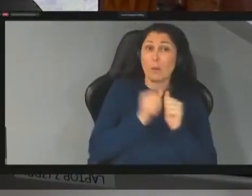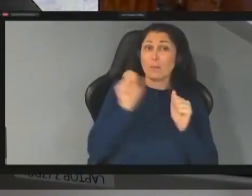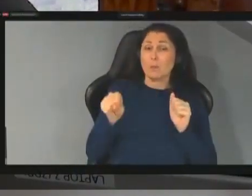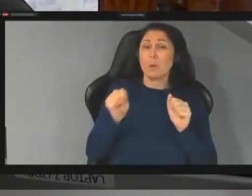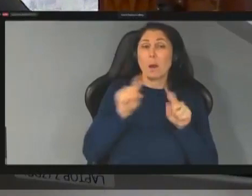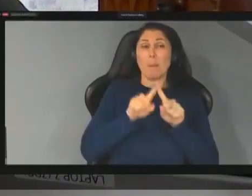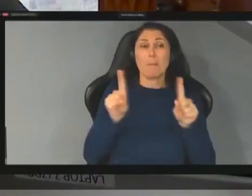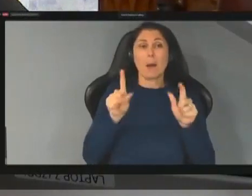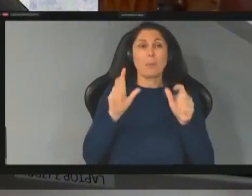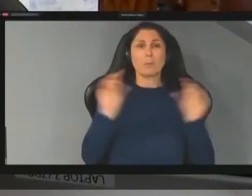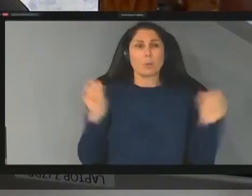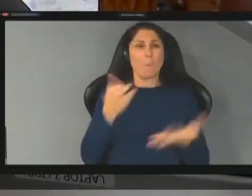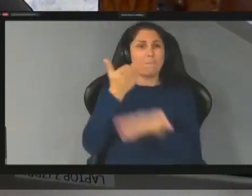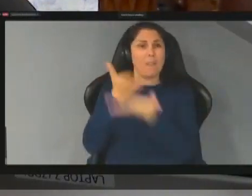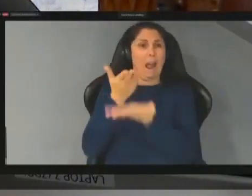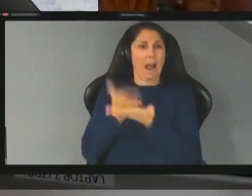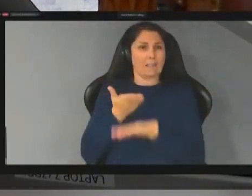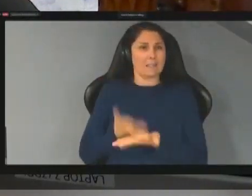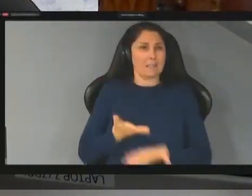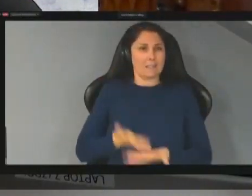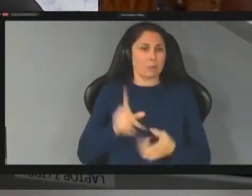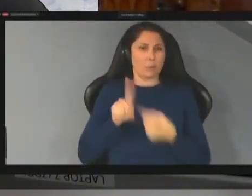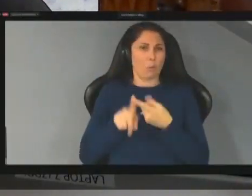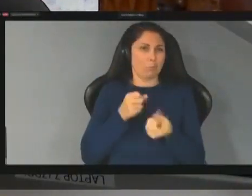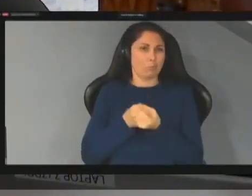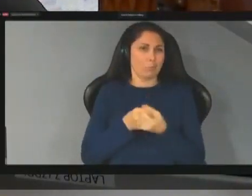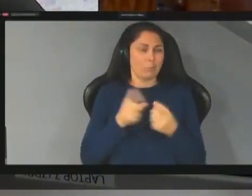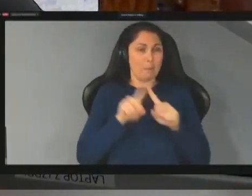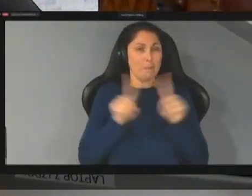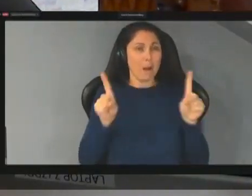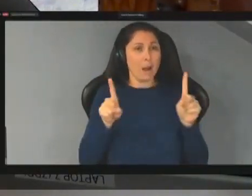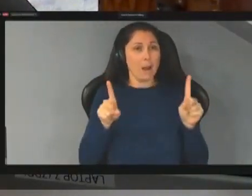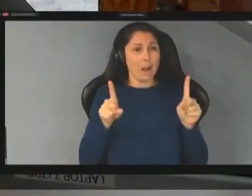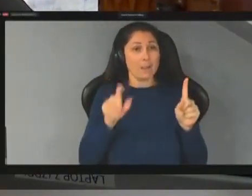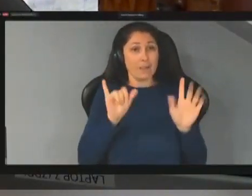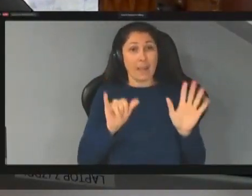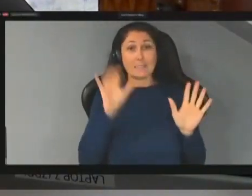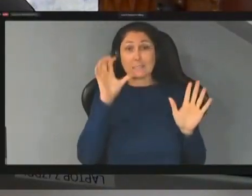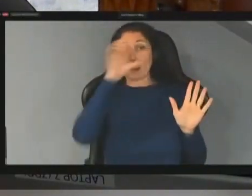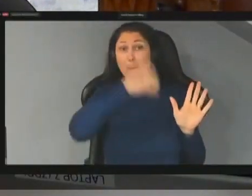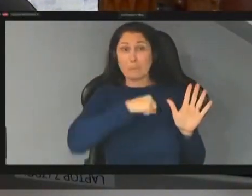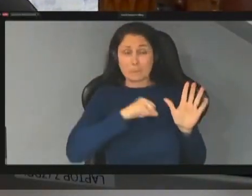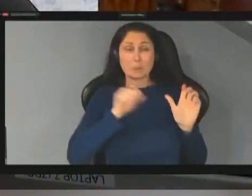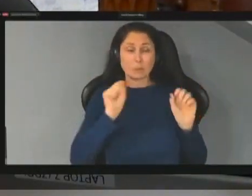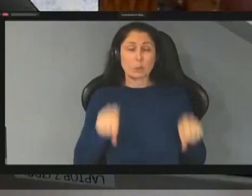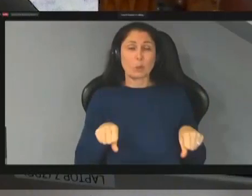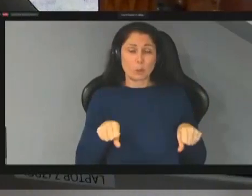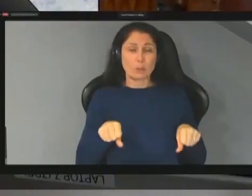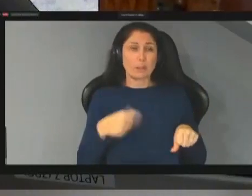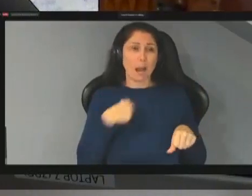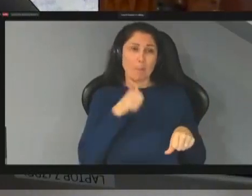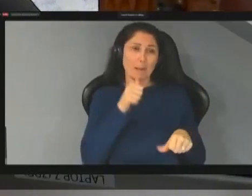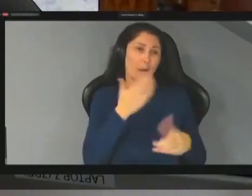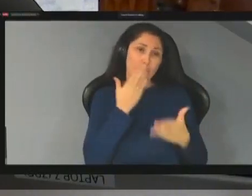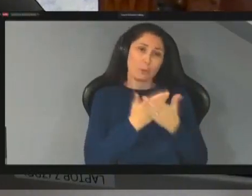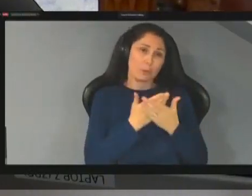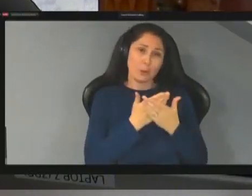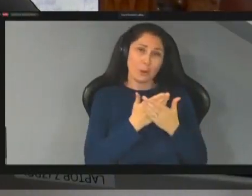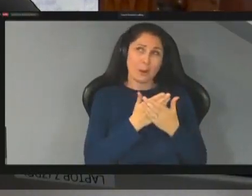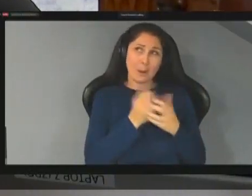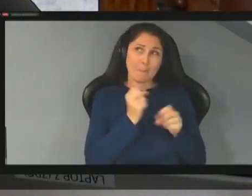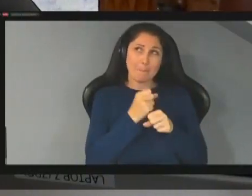no facts to bear that out. But an assumption could be made. I'm not really good at making assumptions like that,